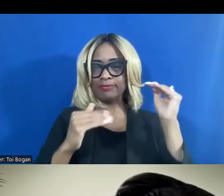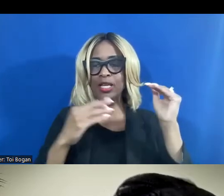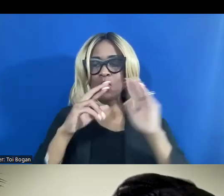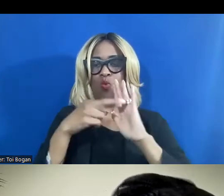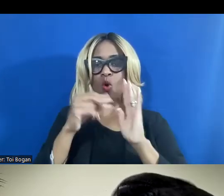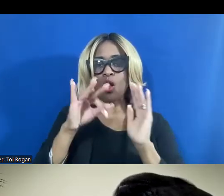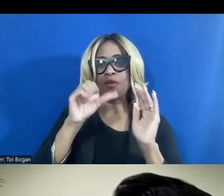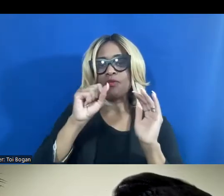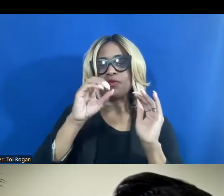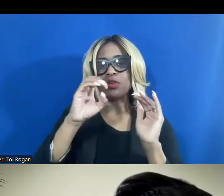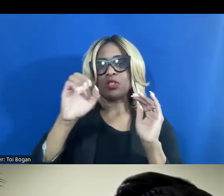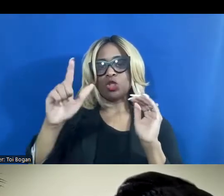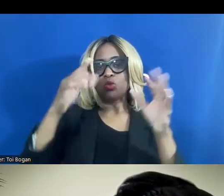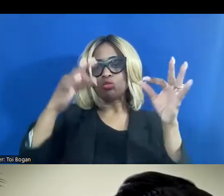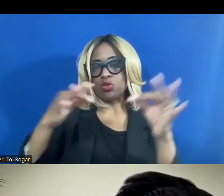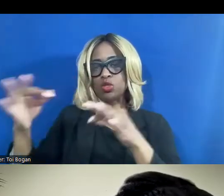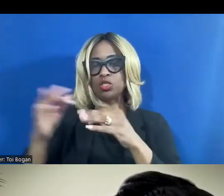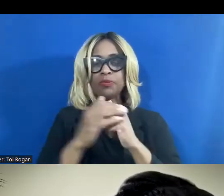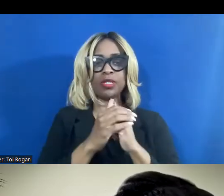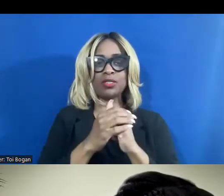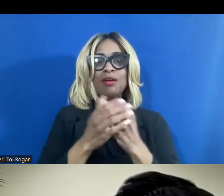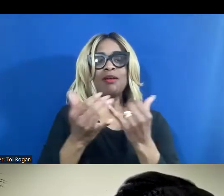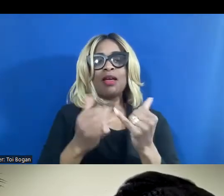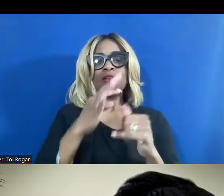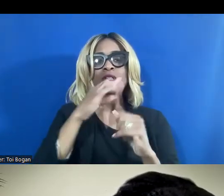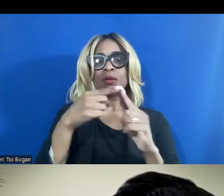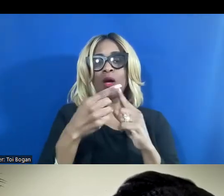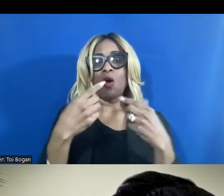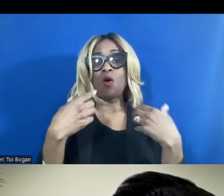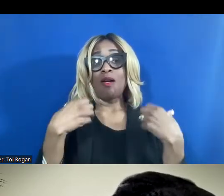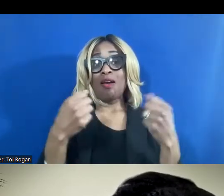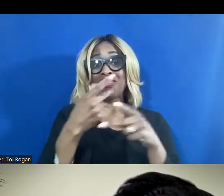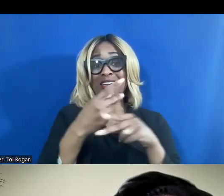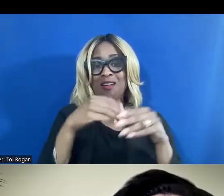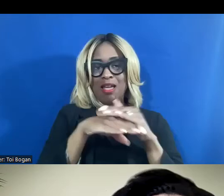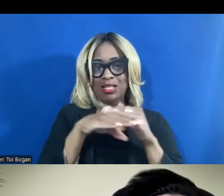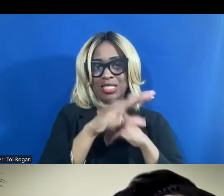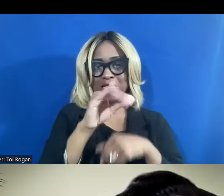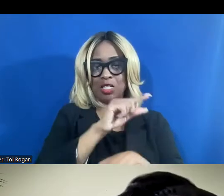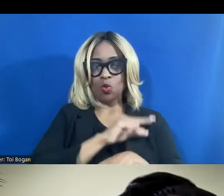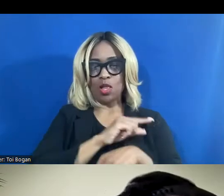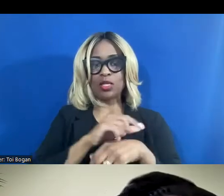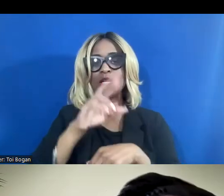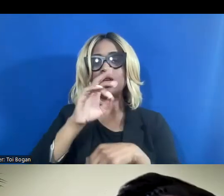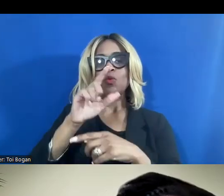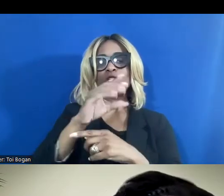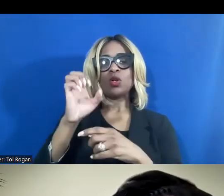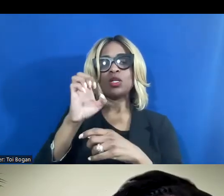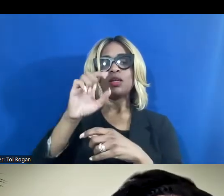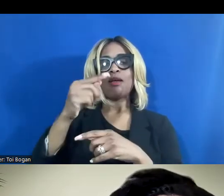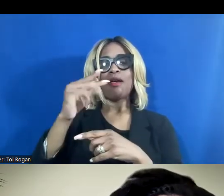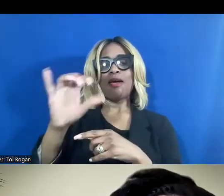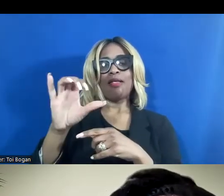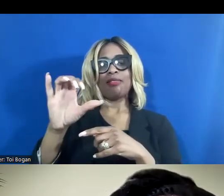determinants. So to talk about healthcare access and quality, Racial and ethnic minorities